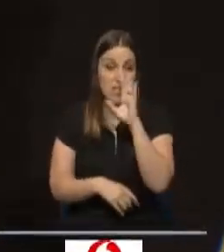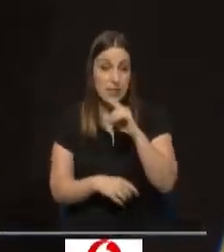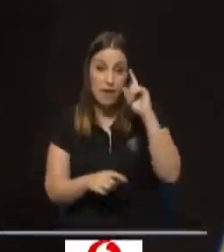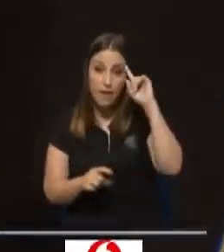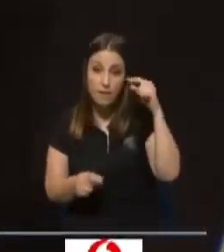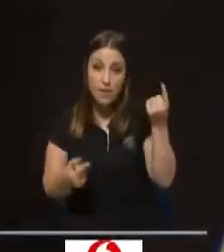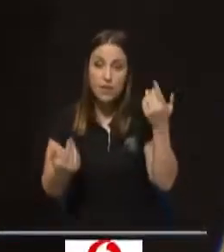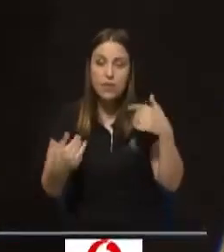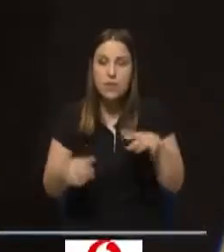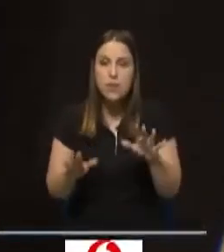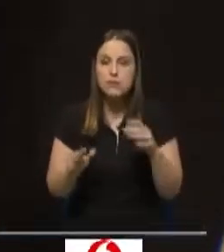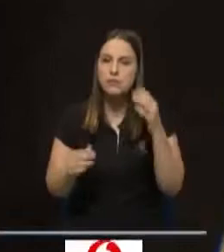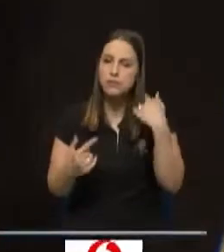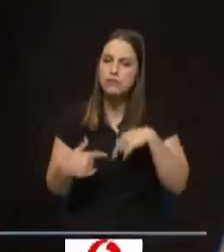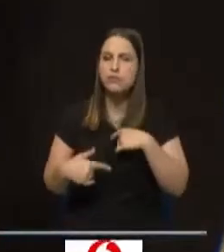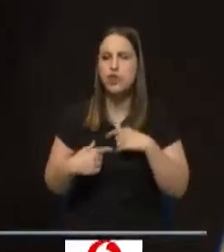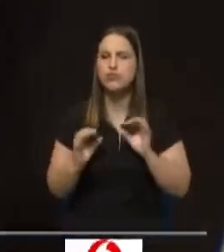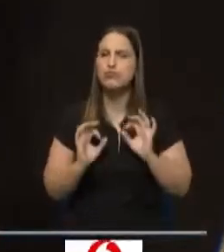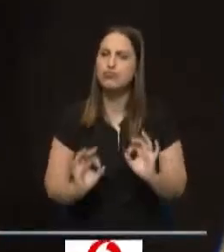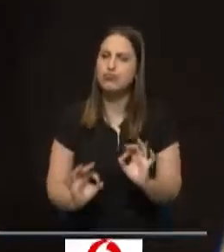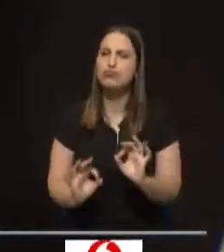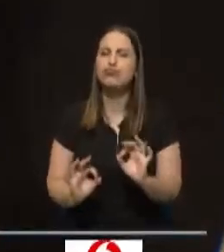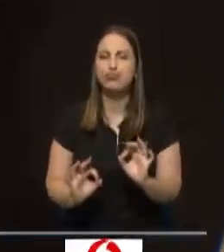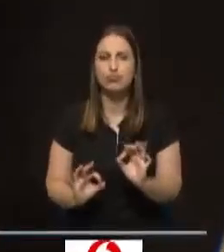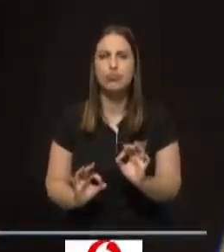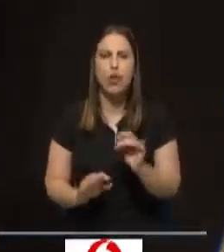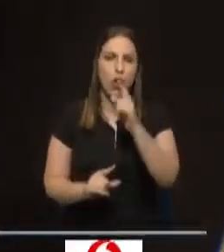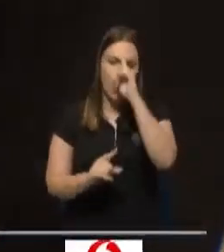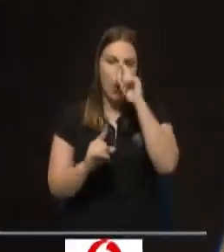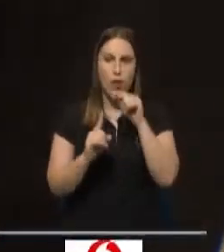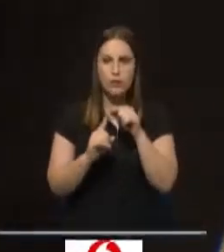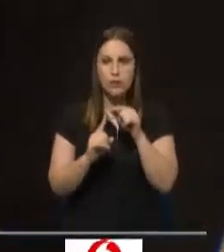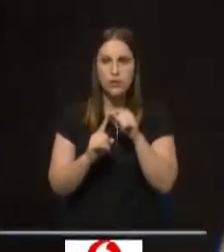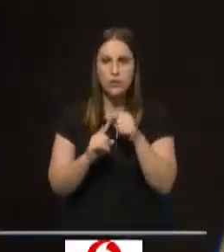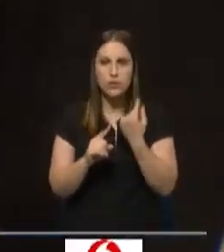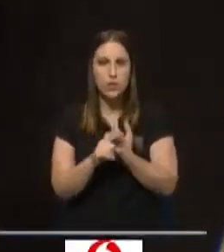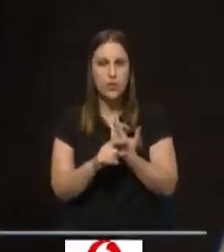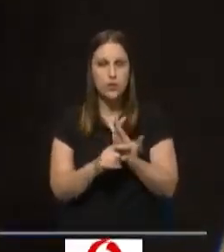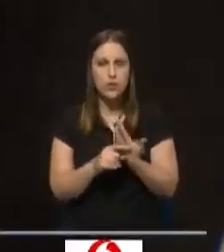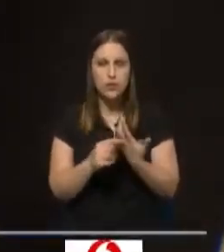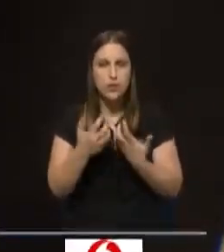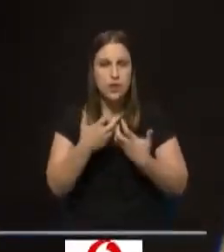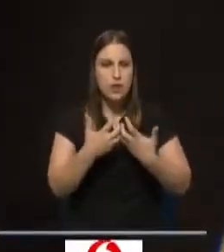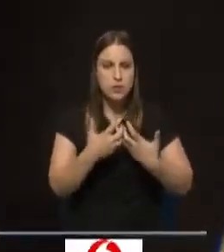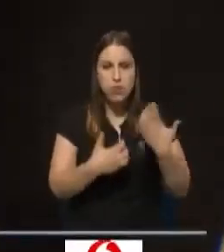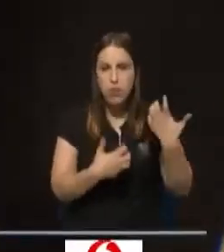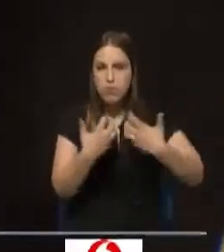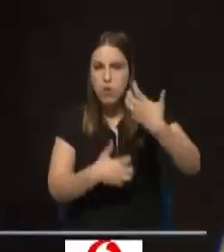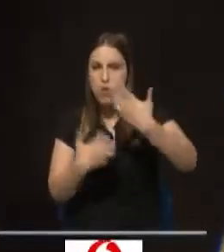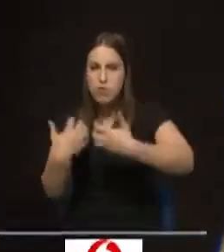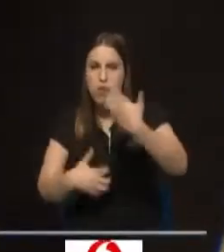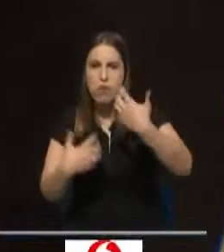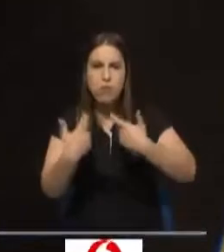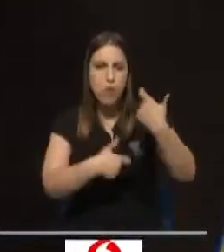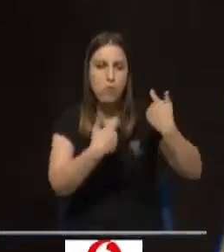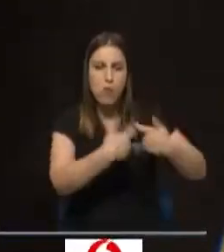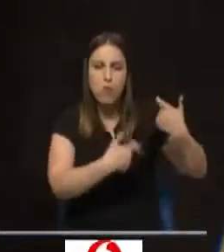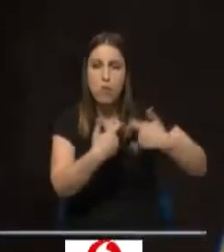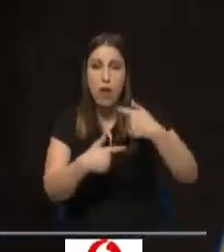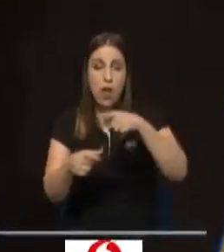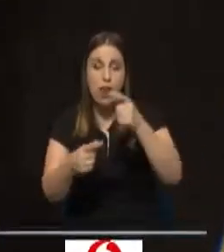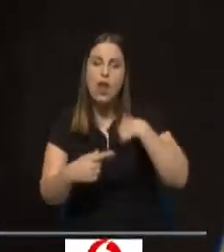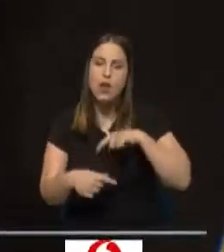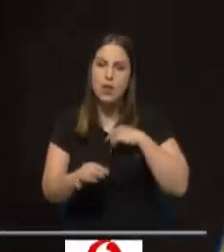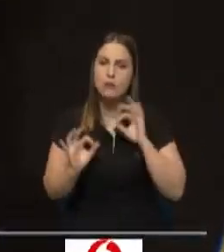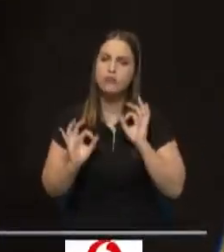industry overall, we are particularly exposed to all these logistics disruptions that existed and will continue